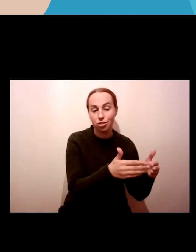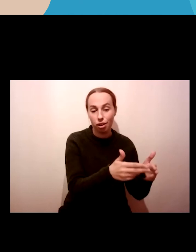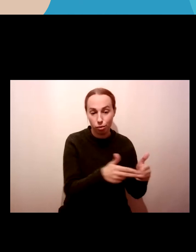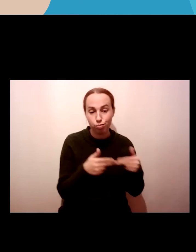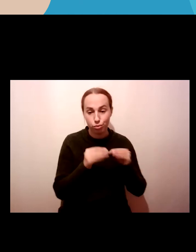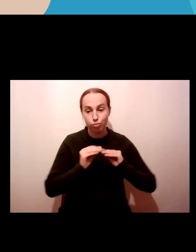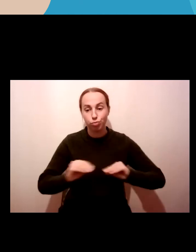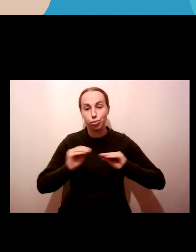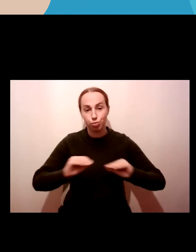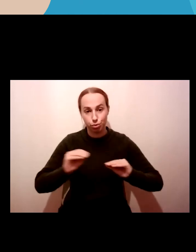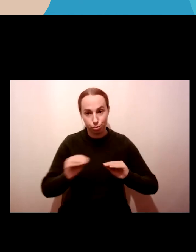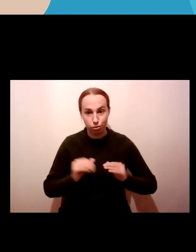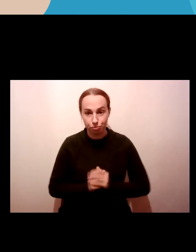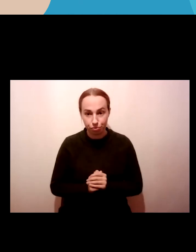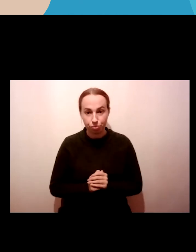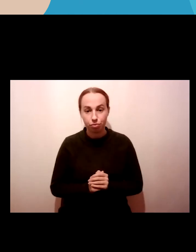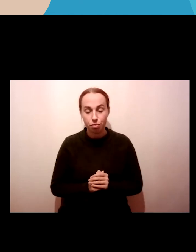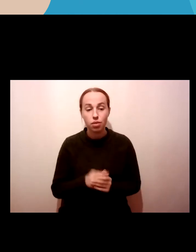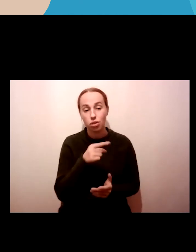they have to